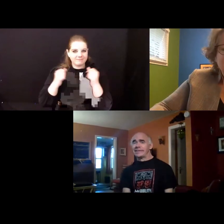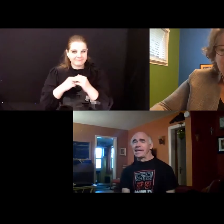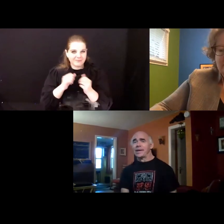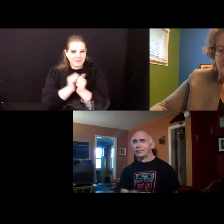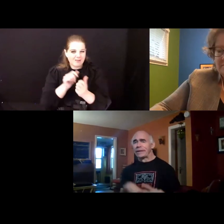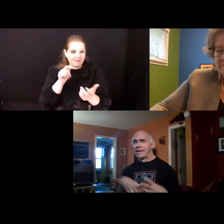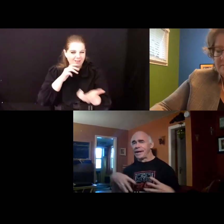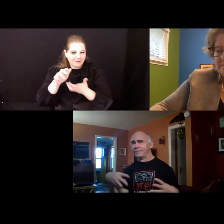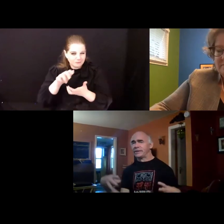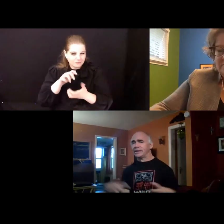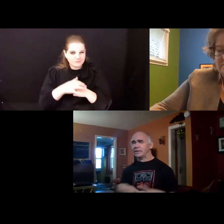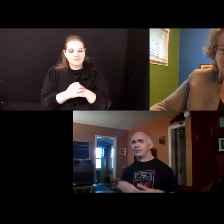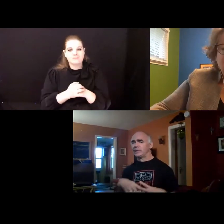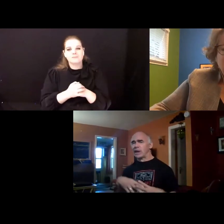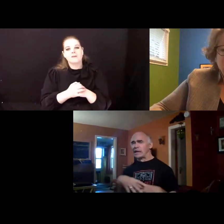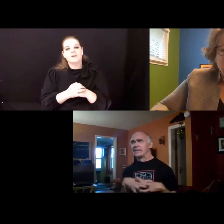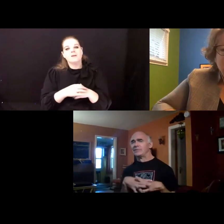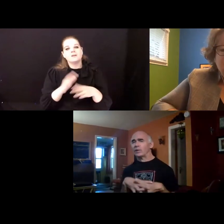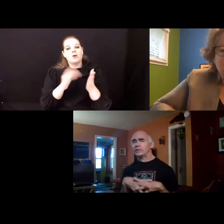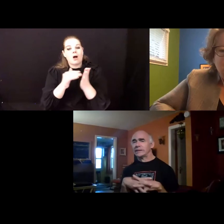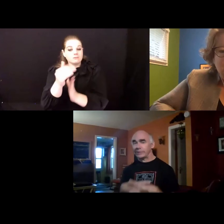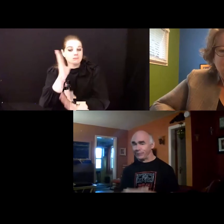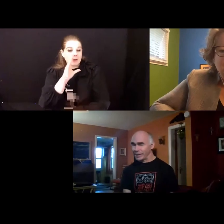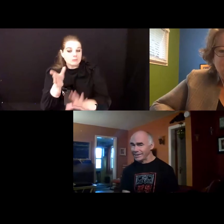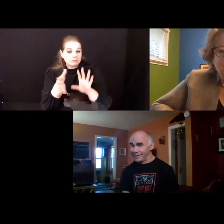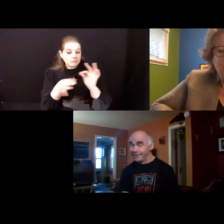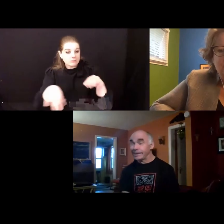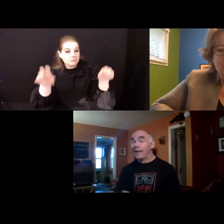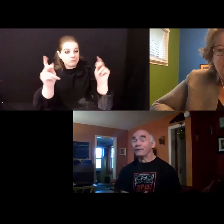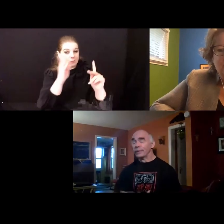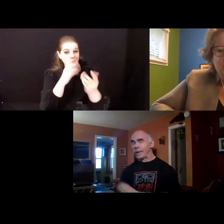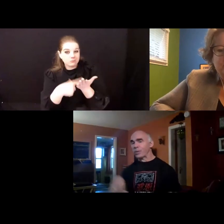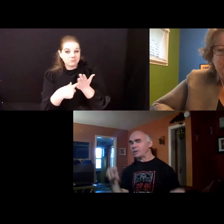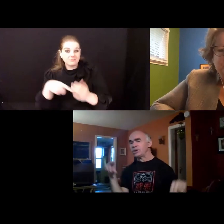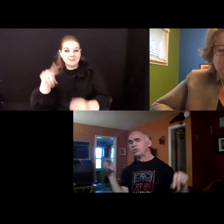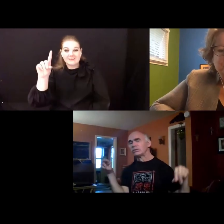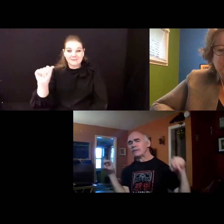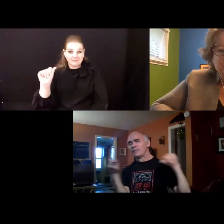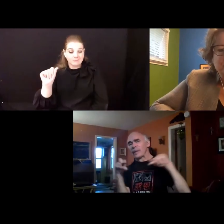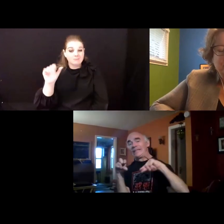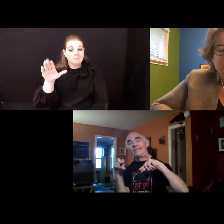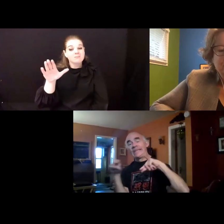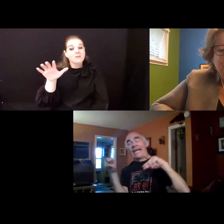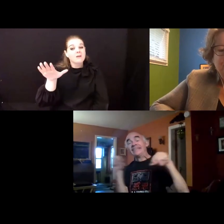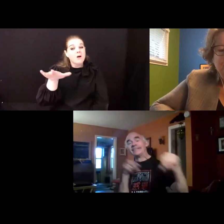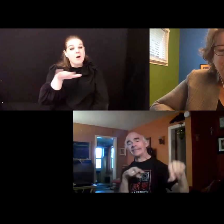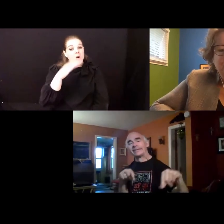often say, okay, I'm gonna be talking about disabilities, but I want you to